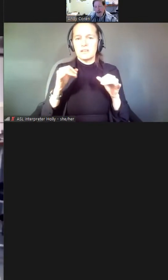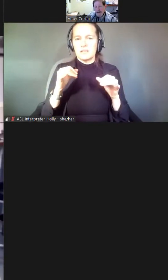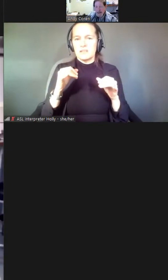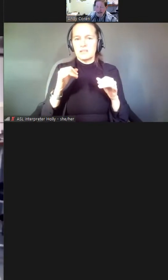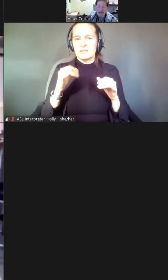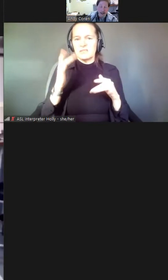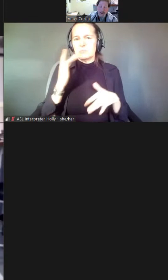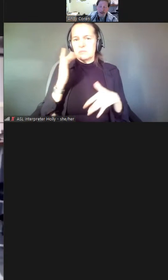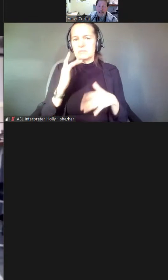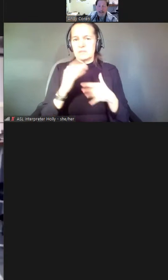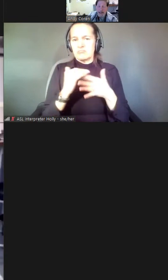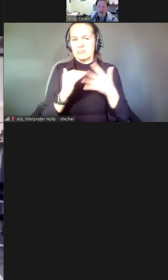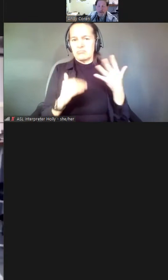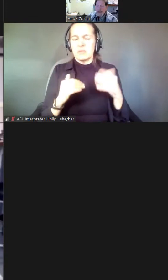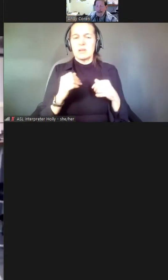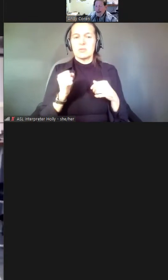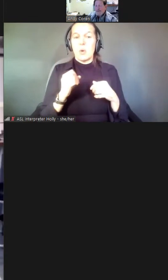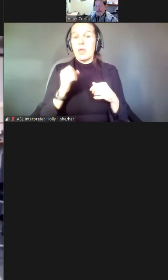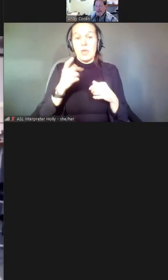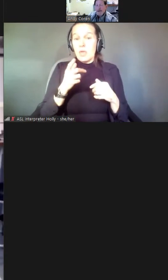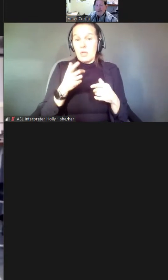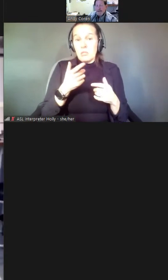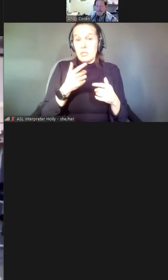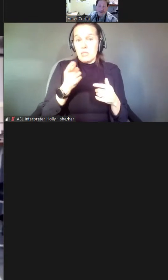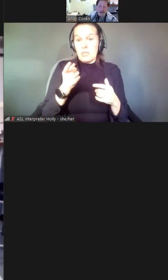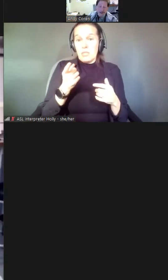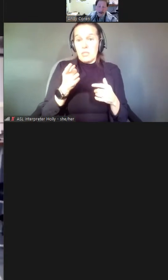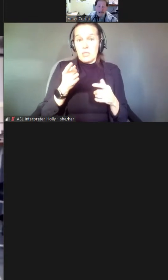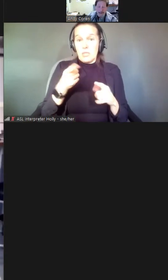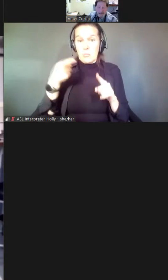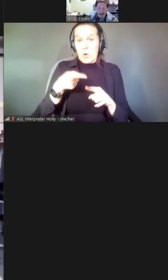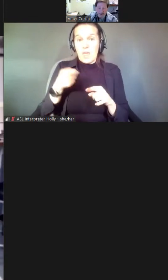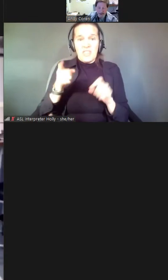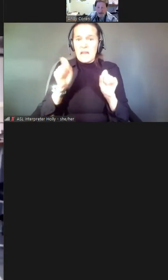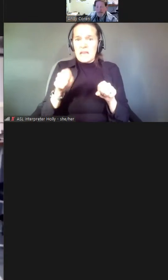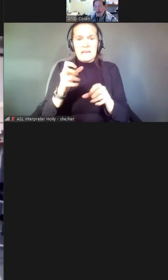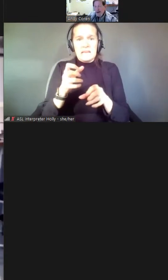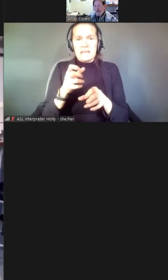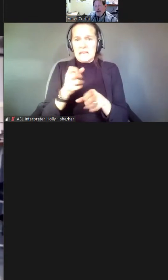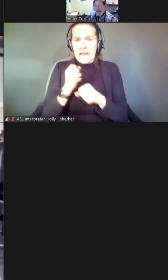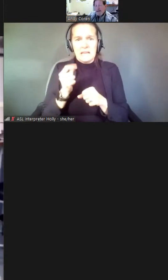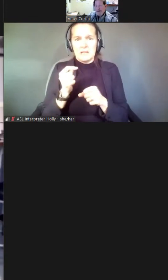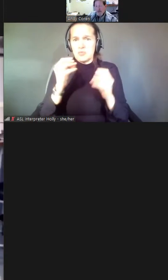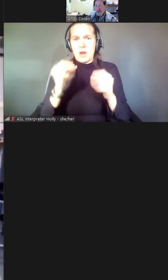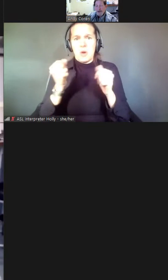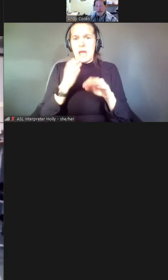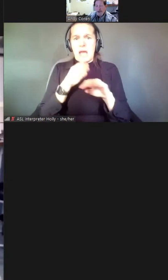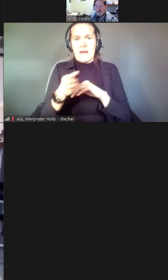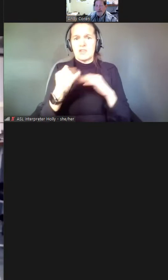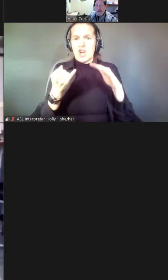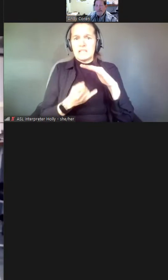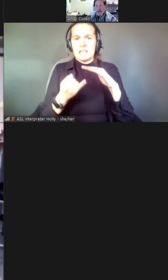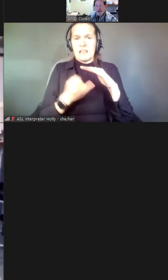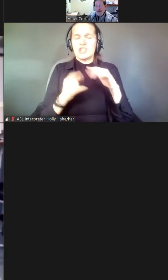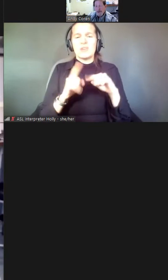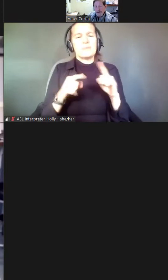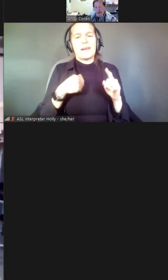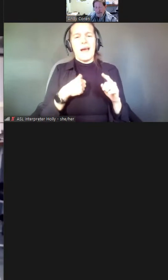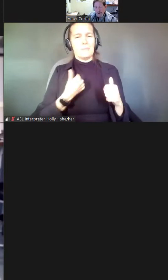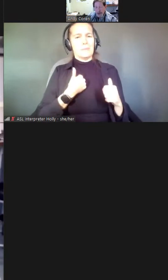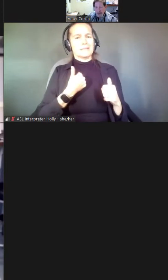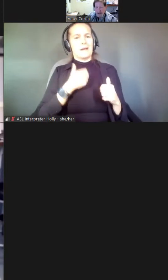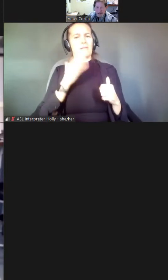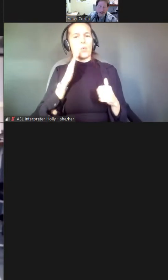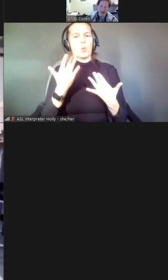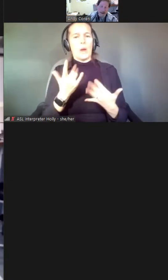usually recommend they can get it right after they're finished their isolation period. But I would wait another week or so, make sure all the